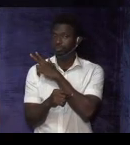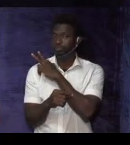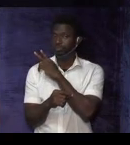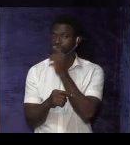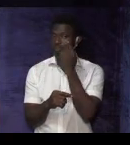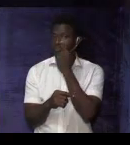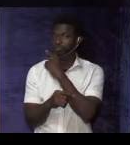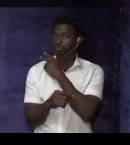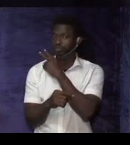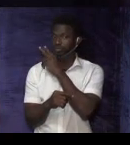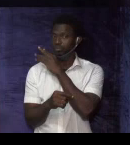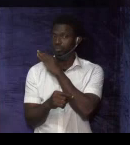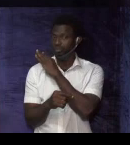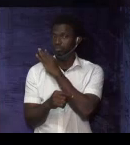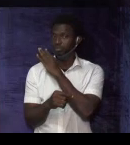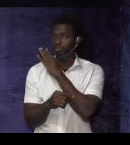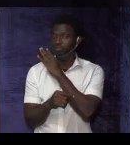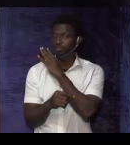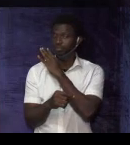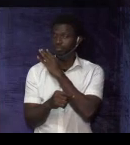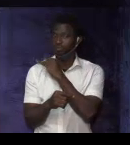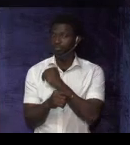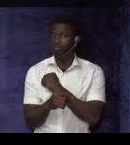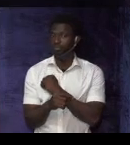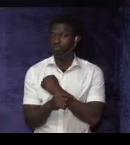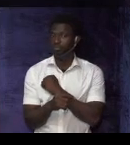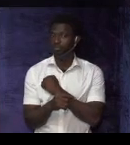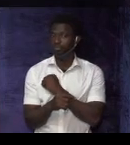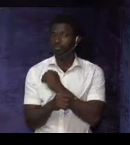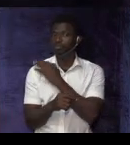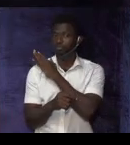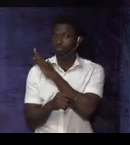this is 3, this is 4,